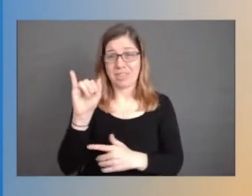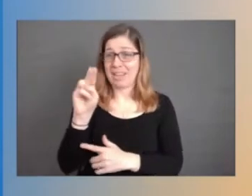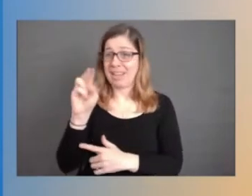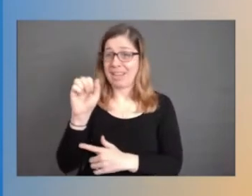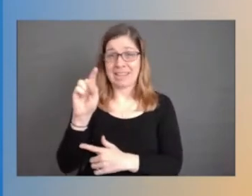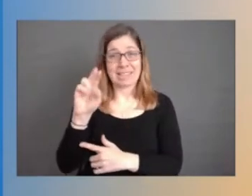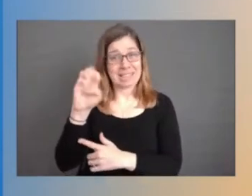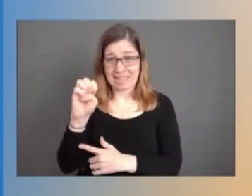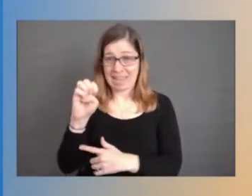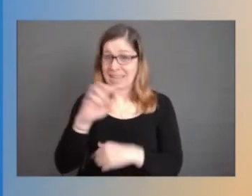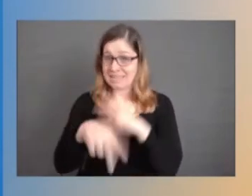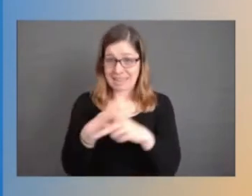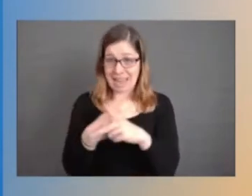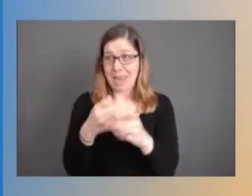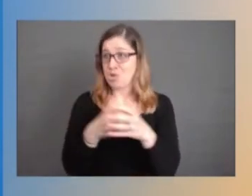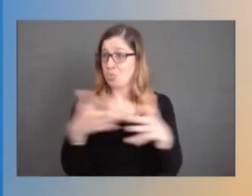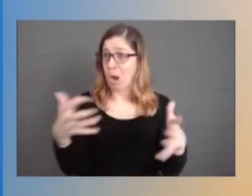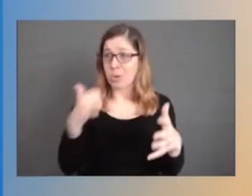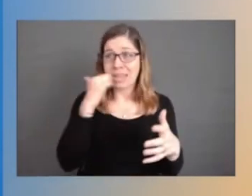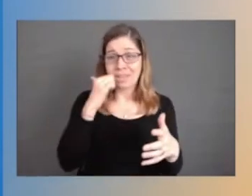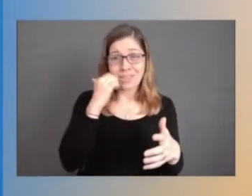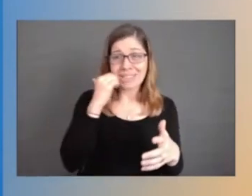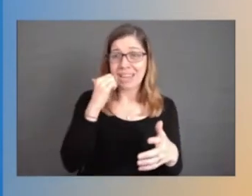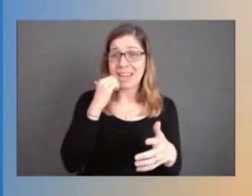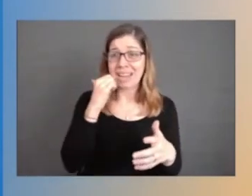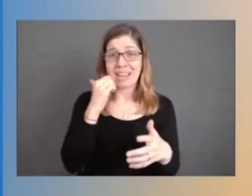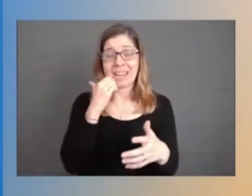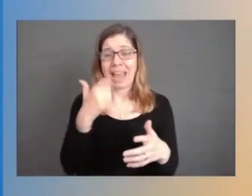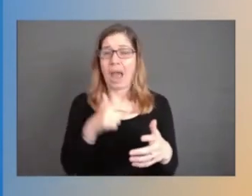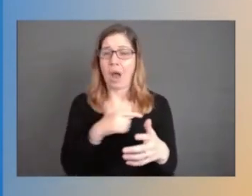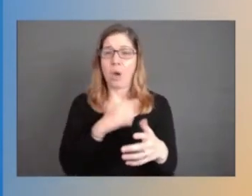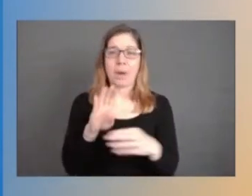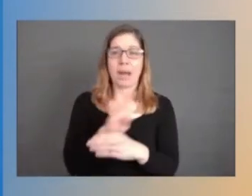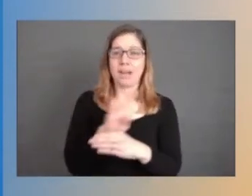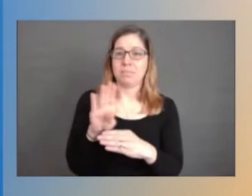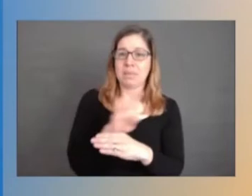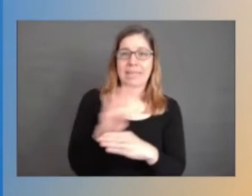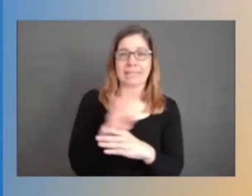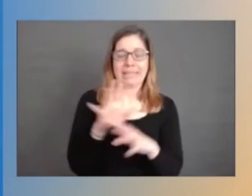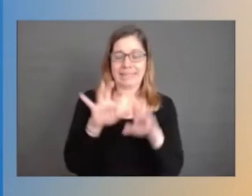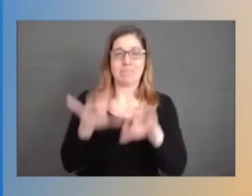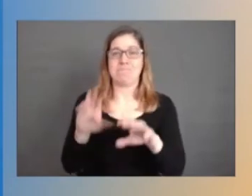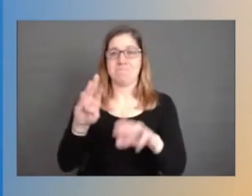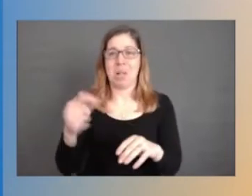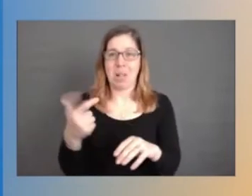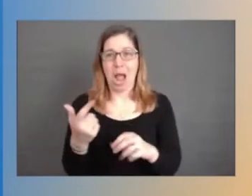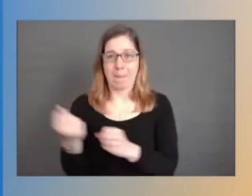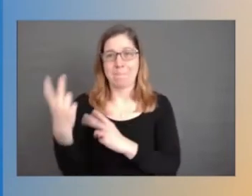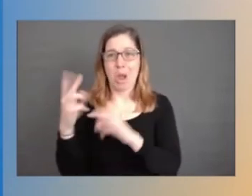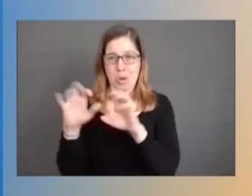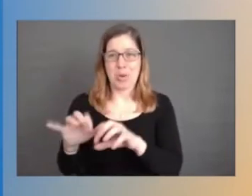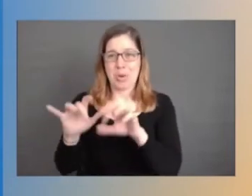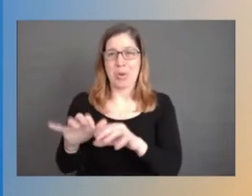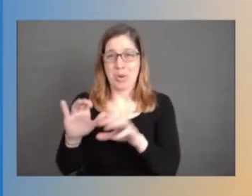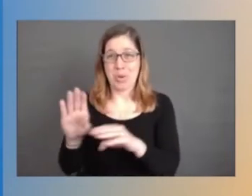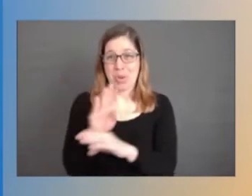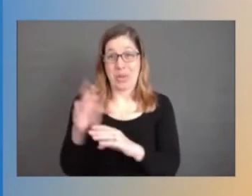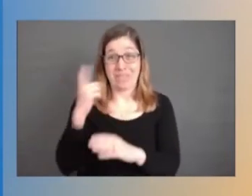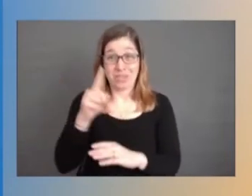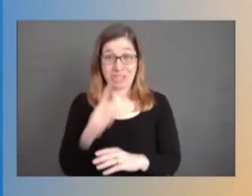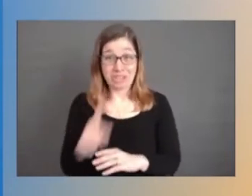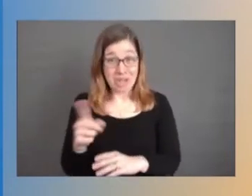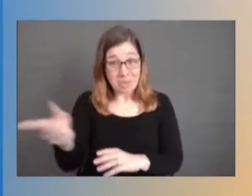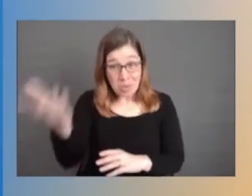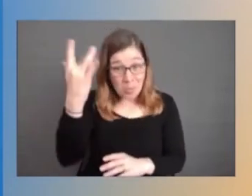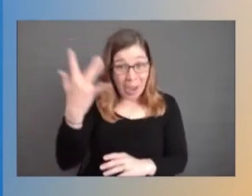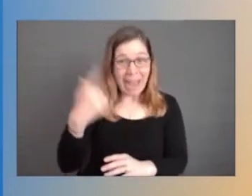every single day these days. That I definitely know. We're keeping you busy writing blog posts for sure. And a lot of that is because we've been able to drive